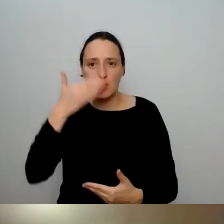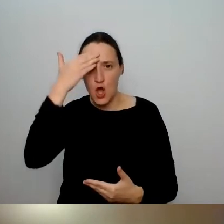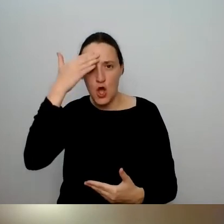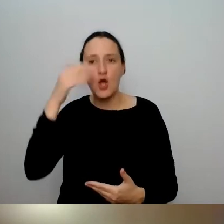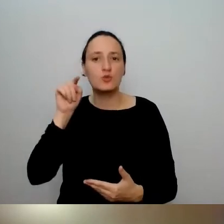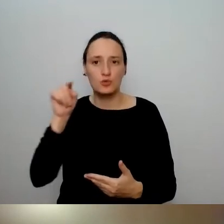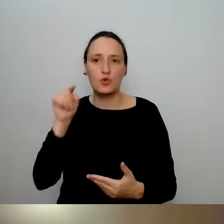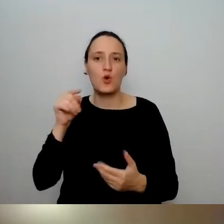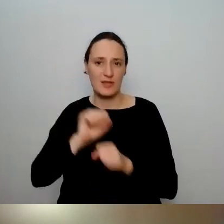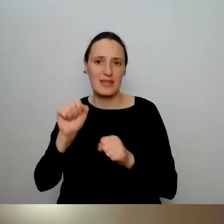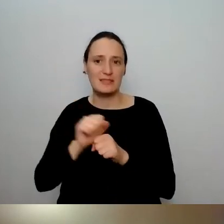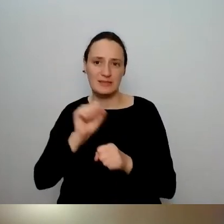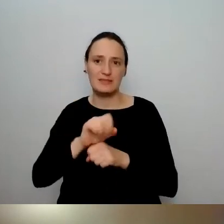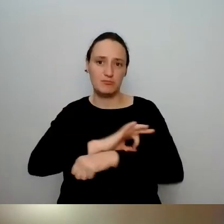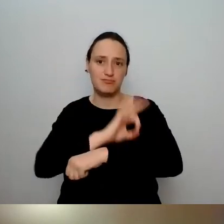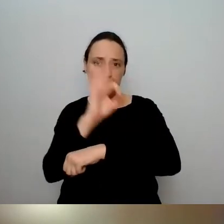Well,